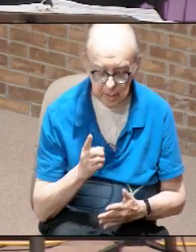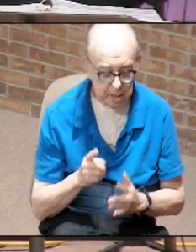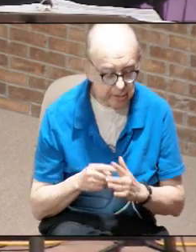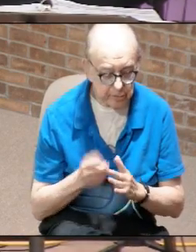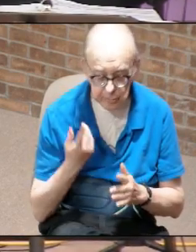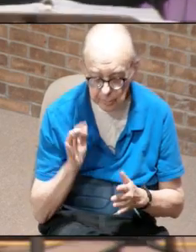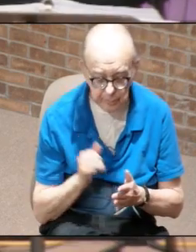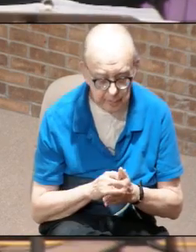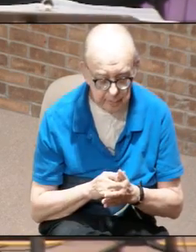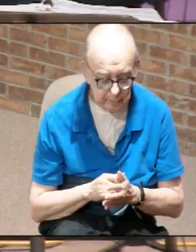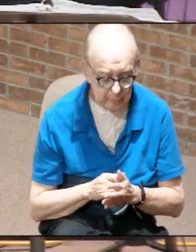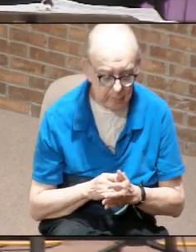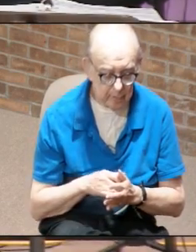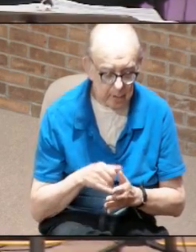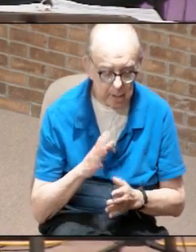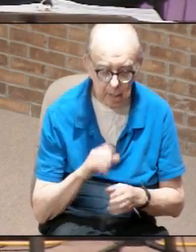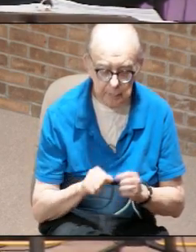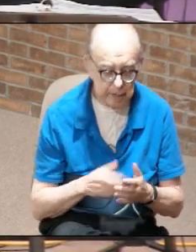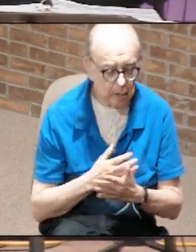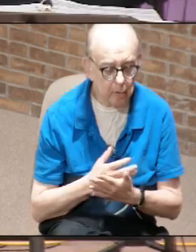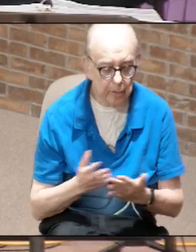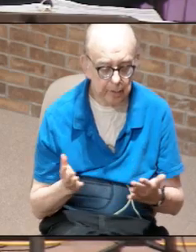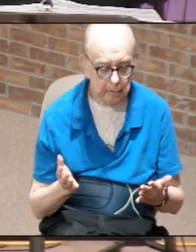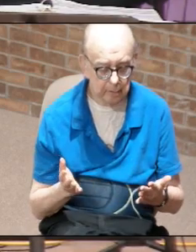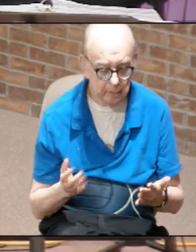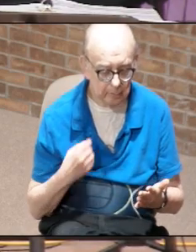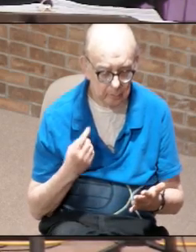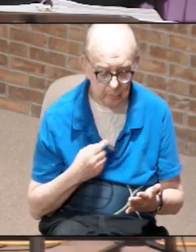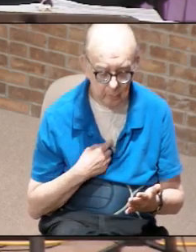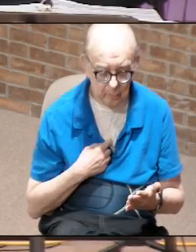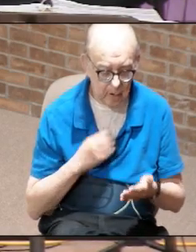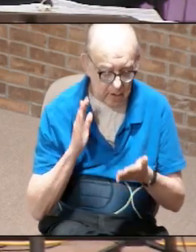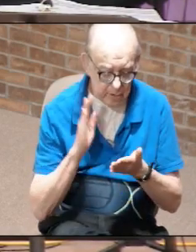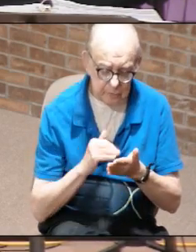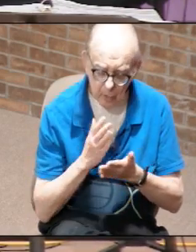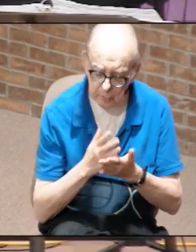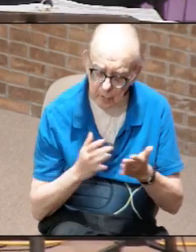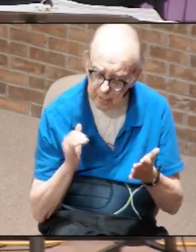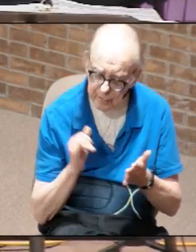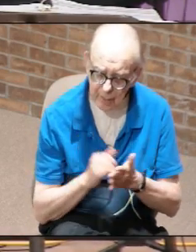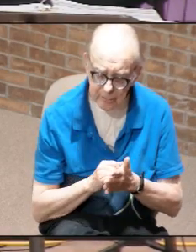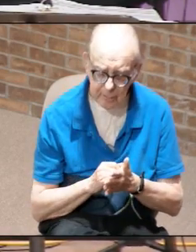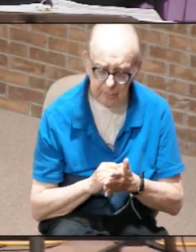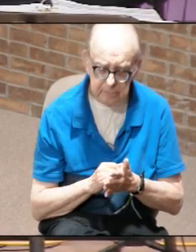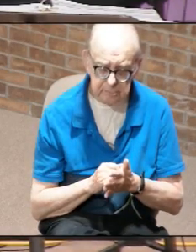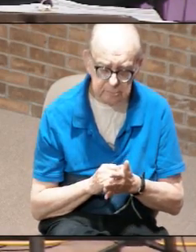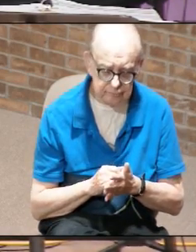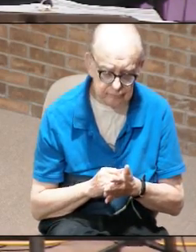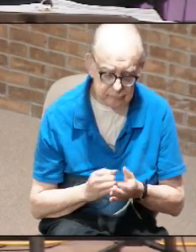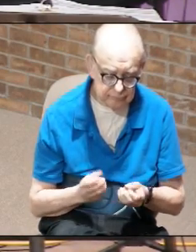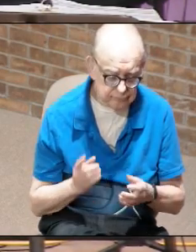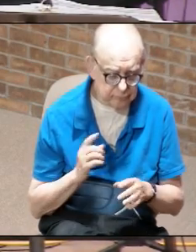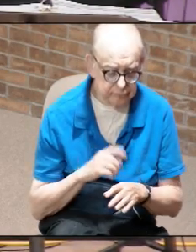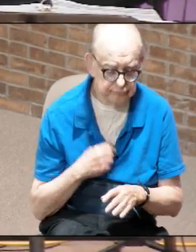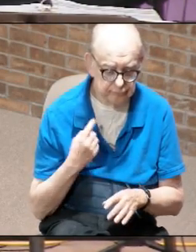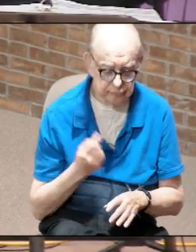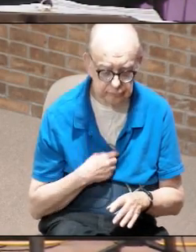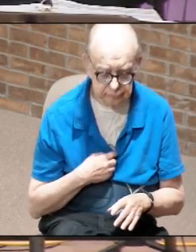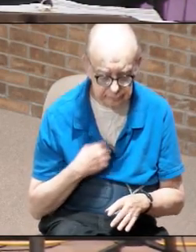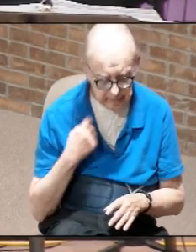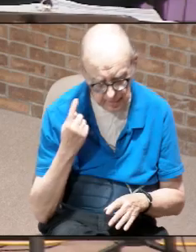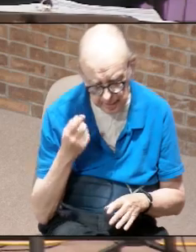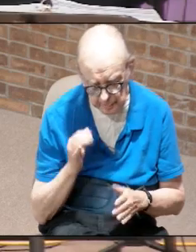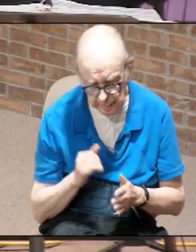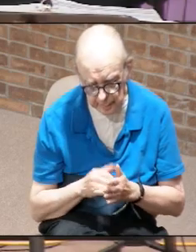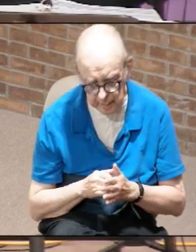source. He made it all. And we're just a small part of this. And so many times we're concerned